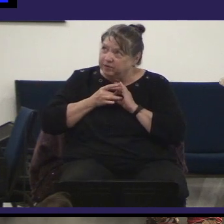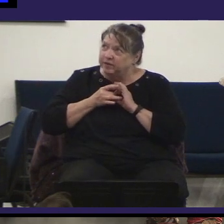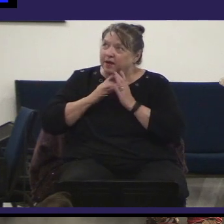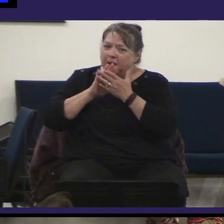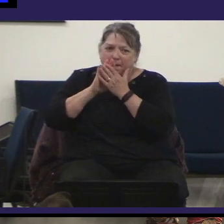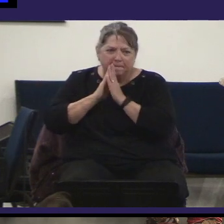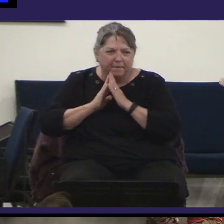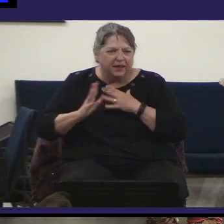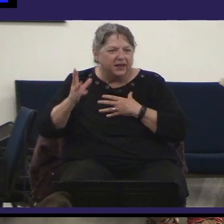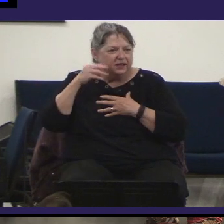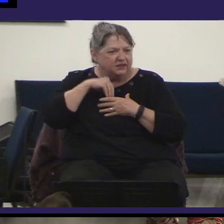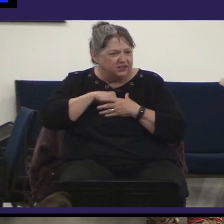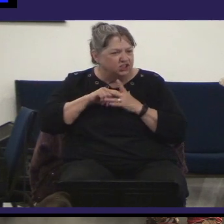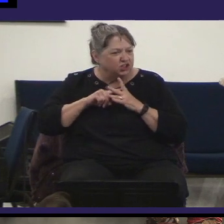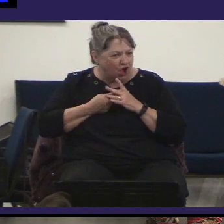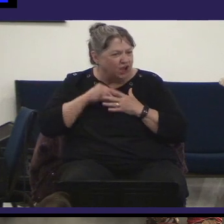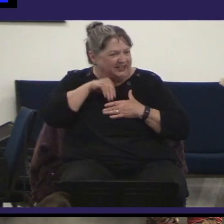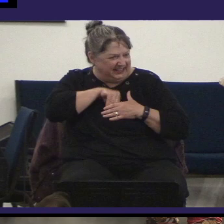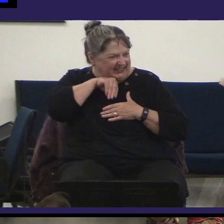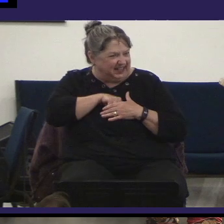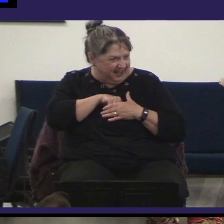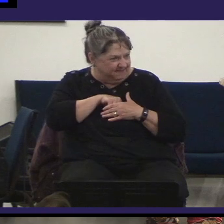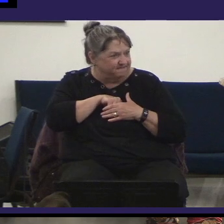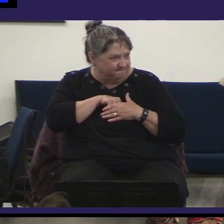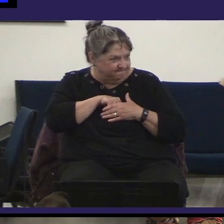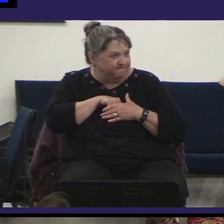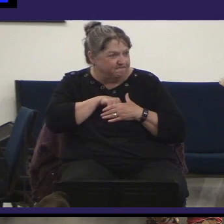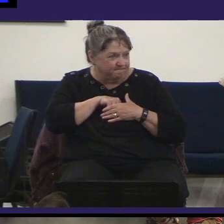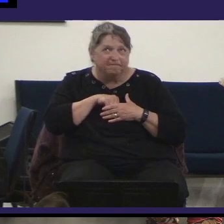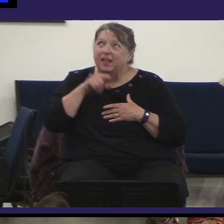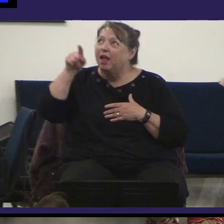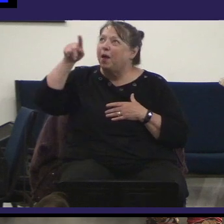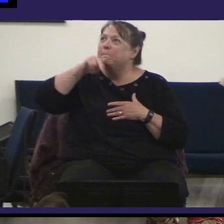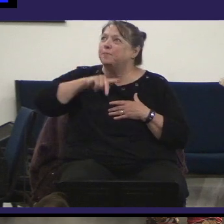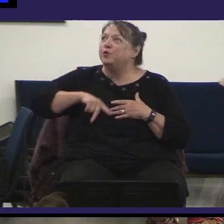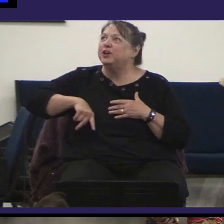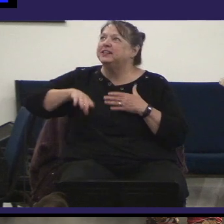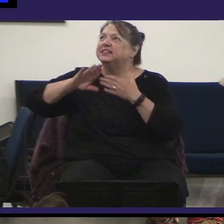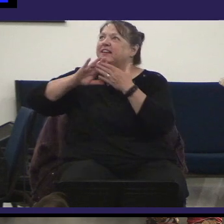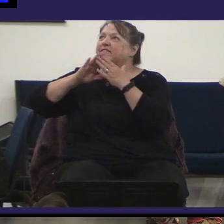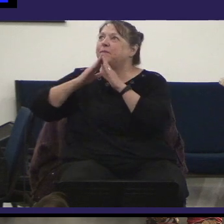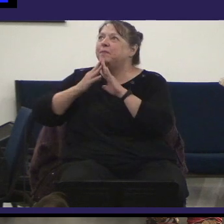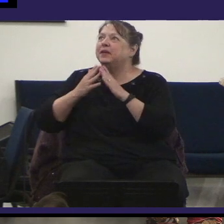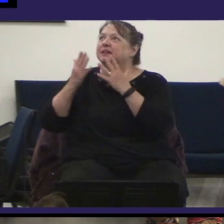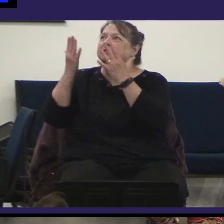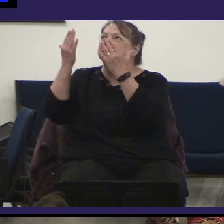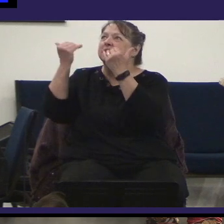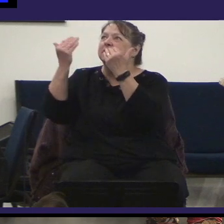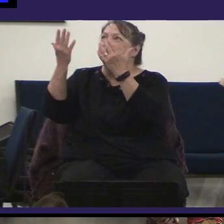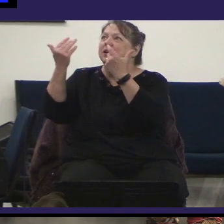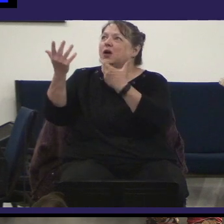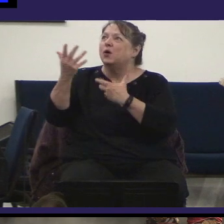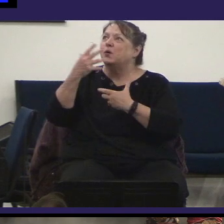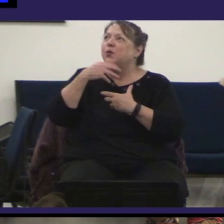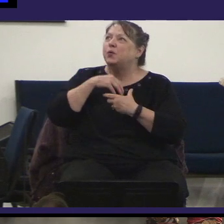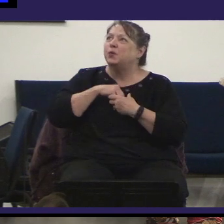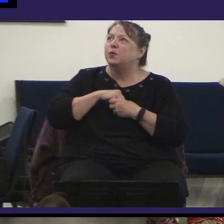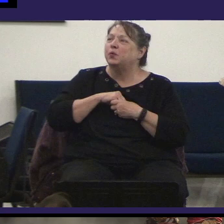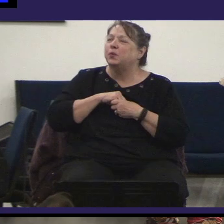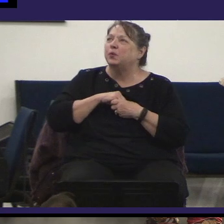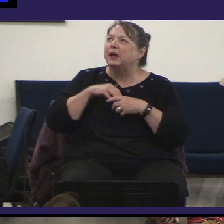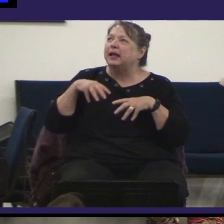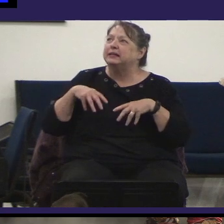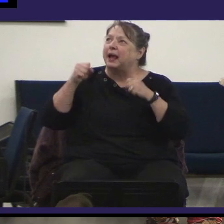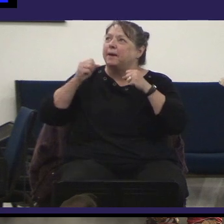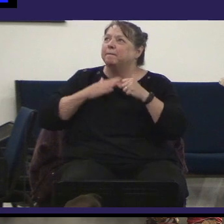begins on the inside. And when we invite the Prince of Peace to come on the inside and to take charge and to take control,